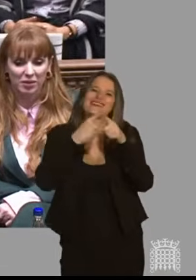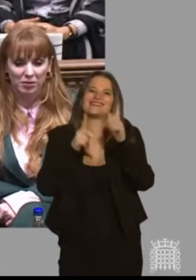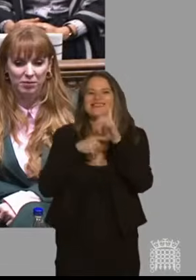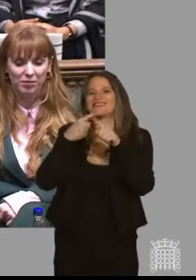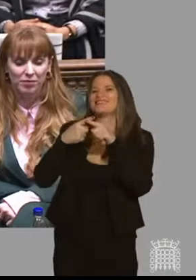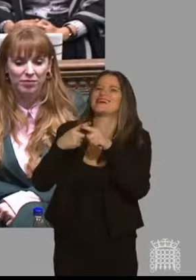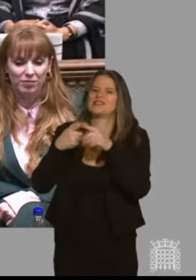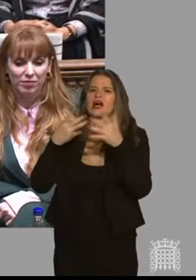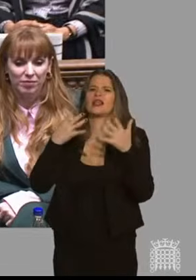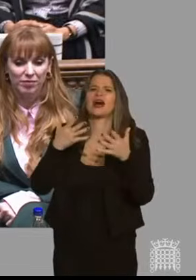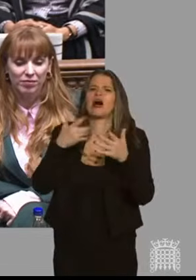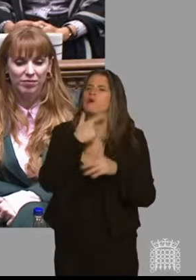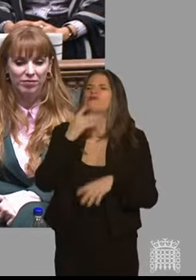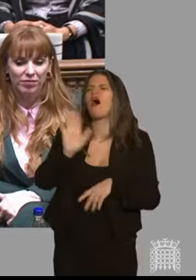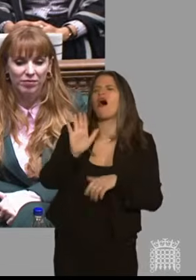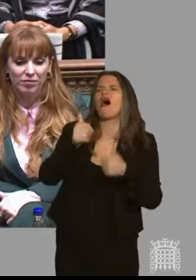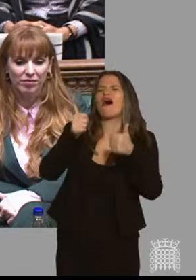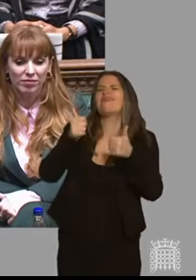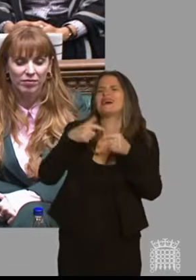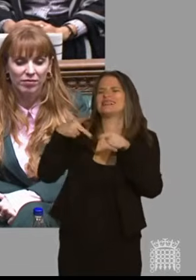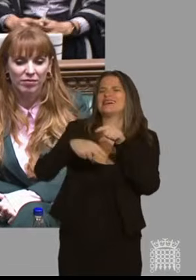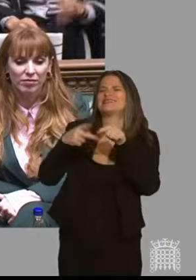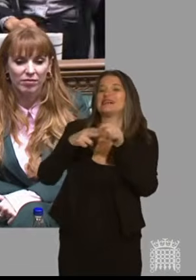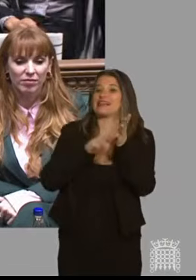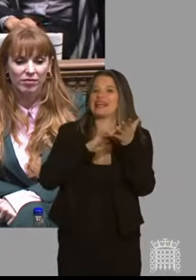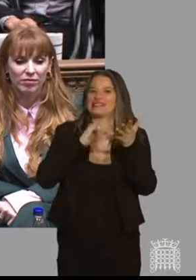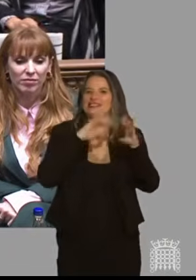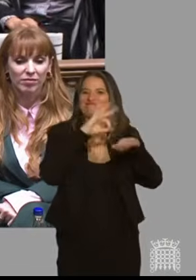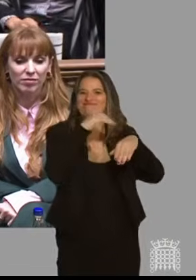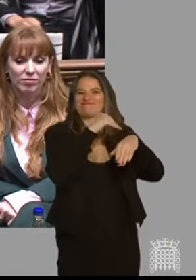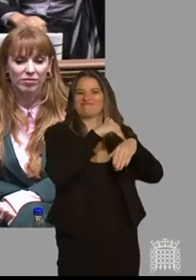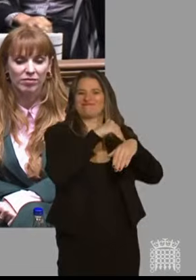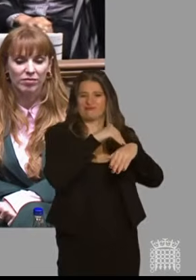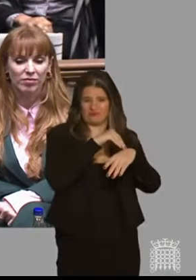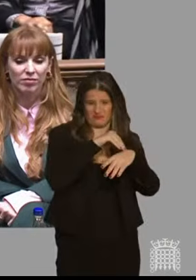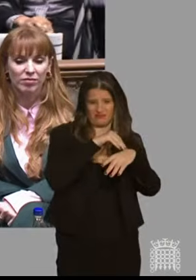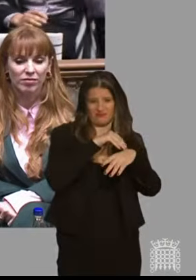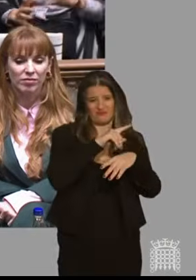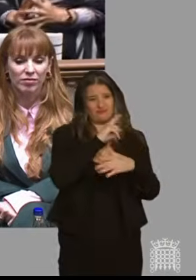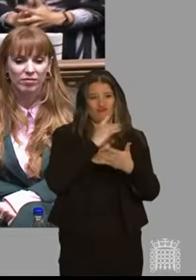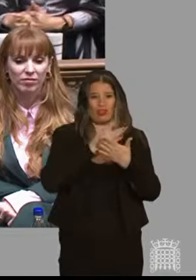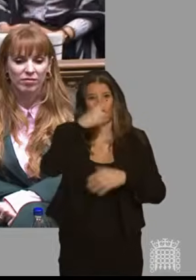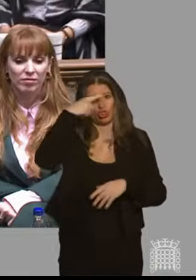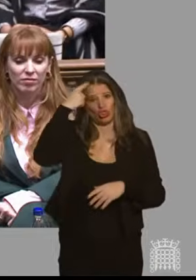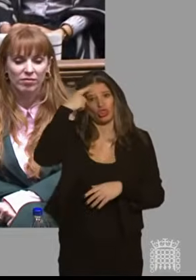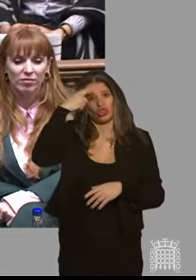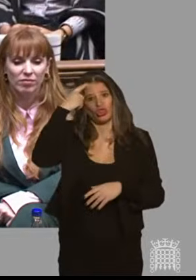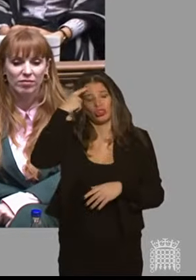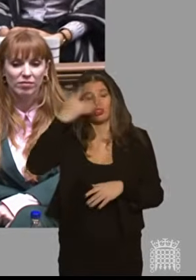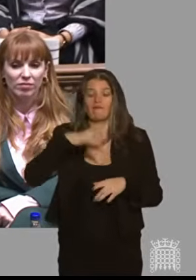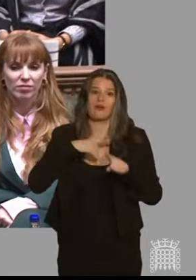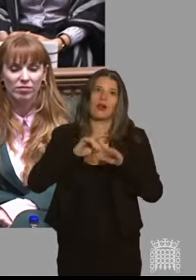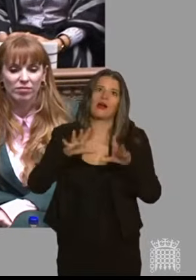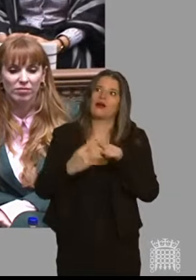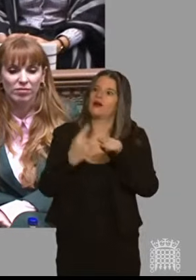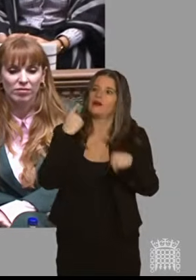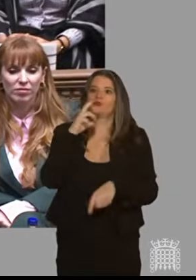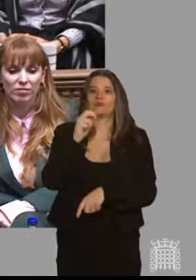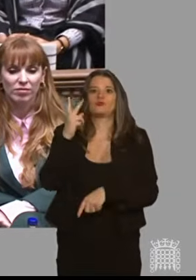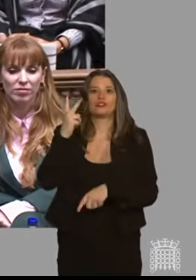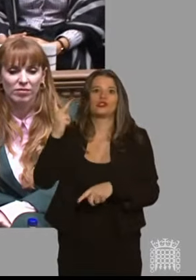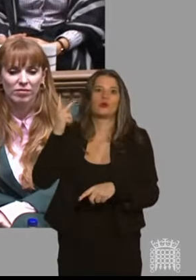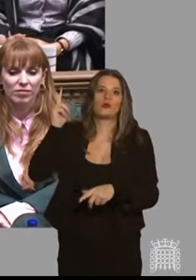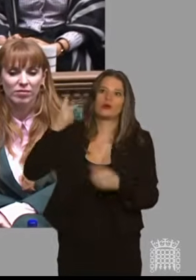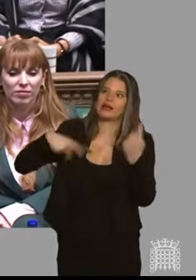public can see that the only way to protect their country, their pension and their NHS from the madness of this Tory